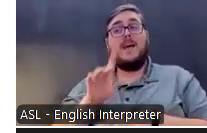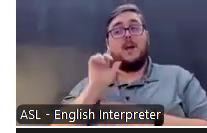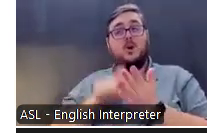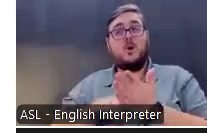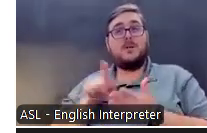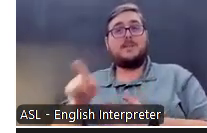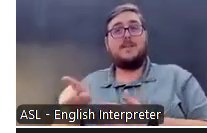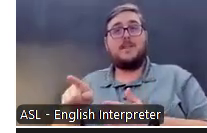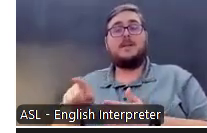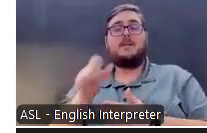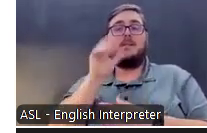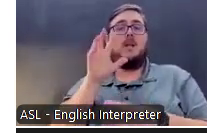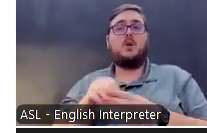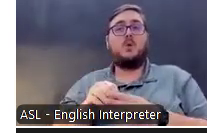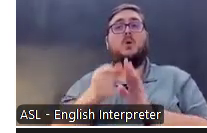medical devices.